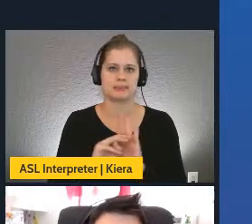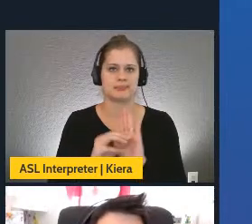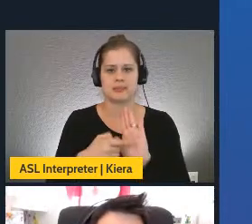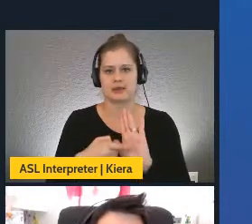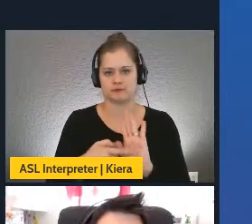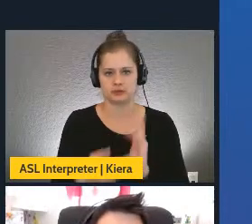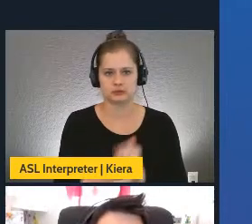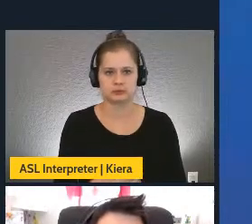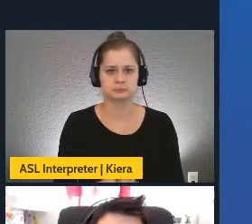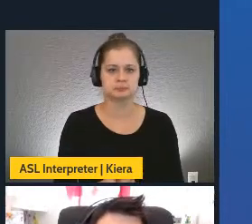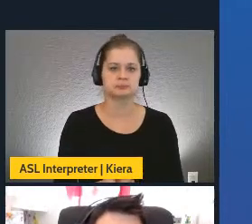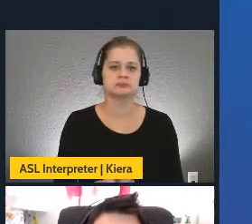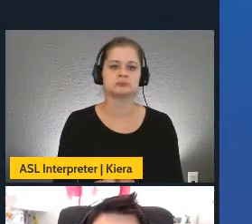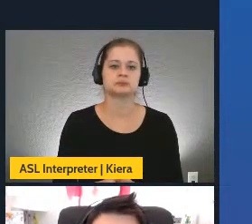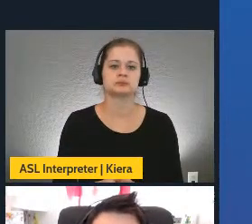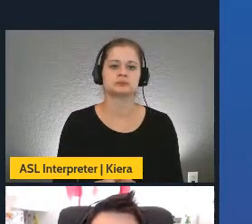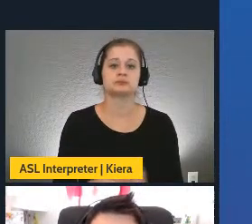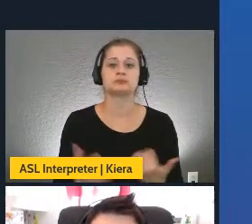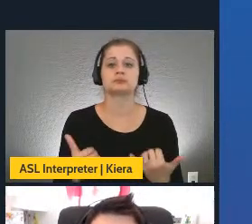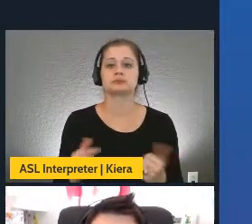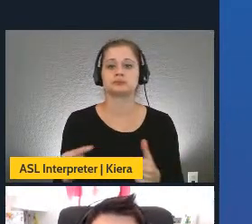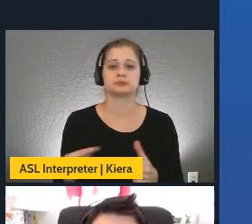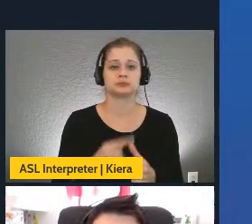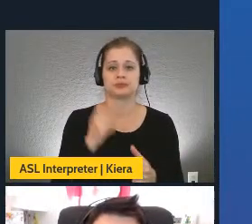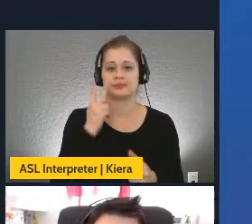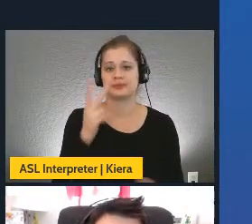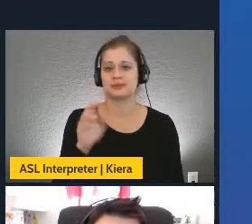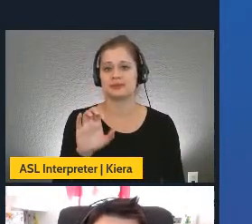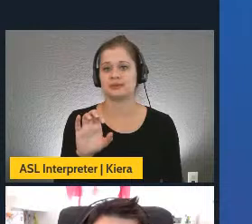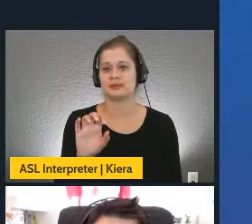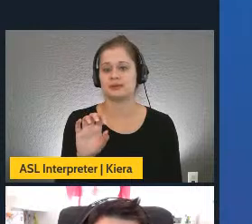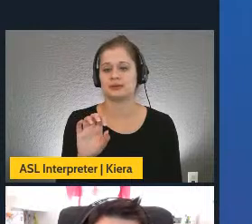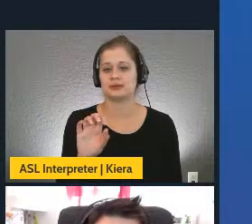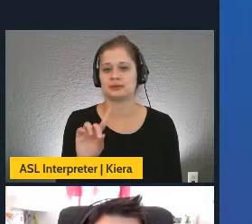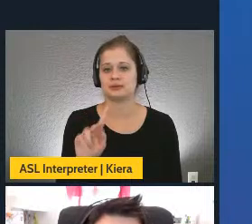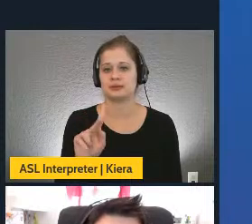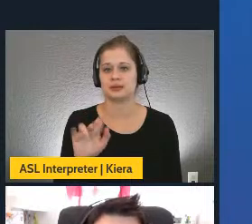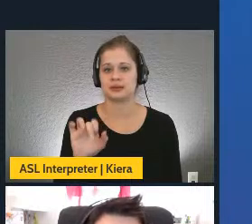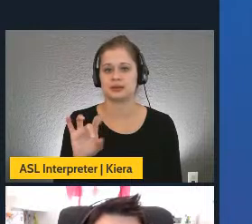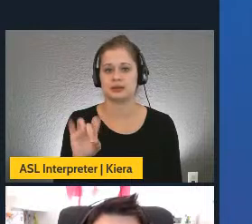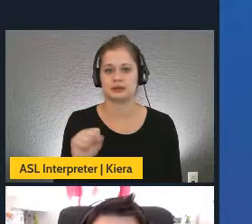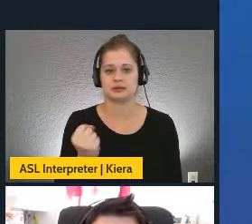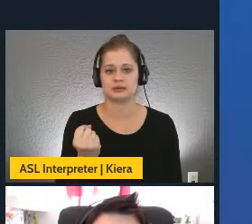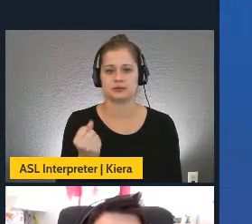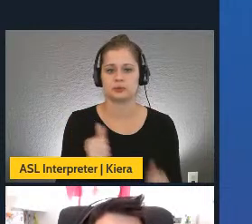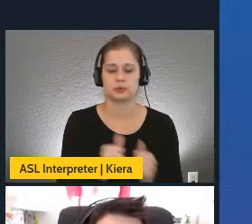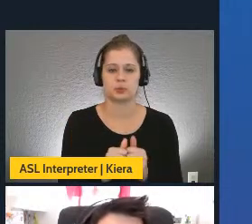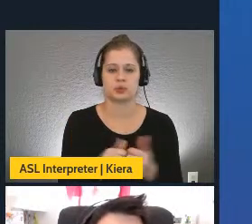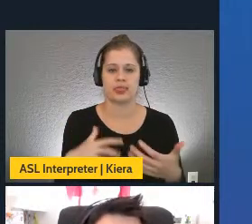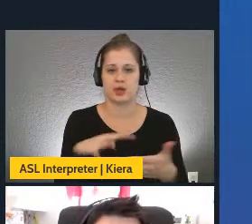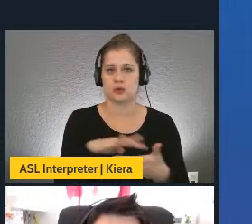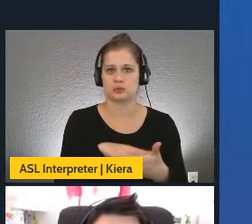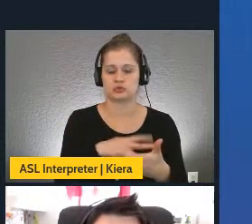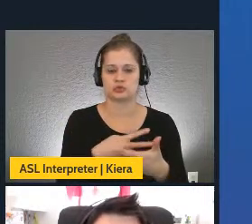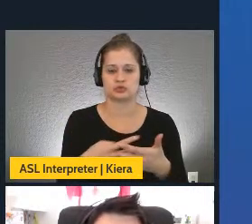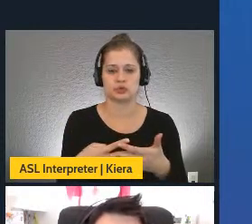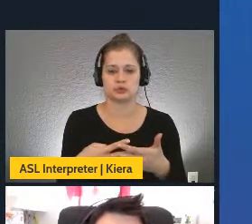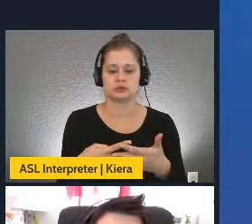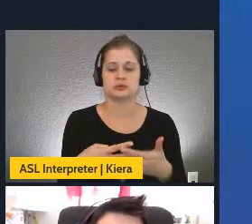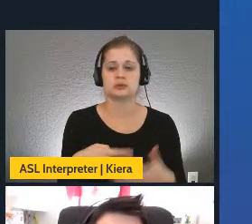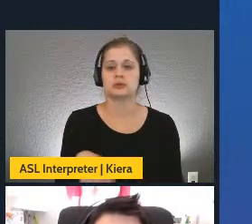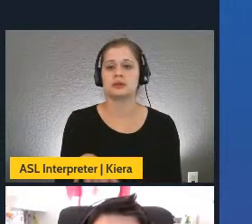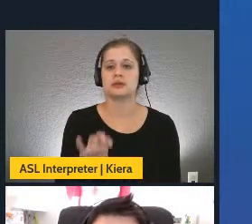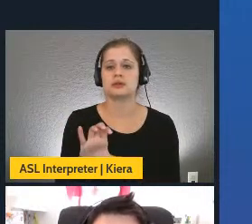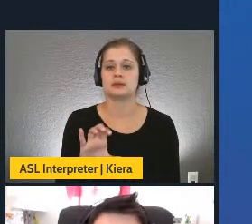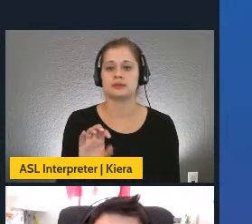an app with CDKs without using an external chart. In fact, CDKs allow